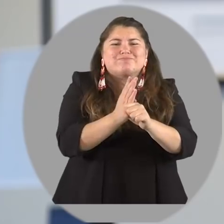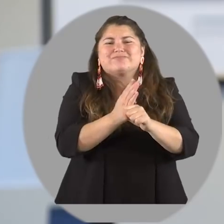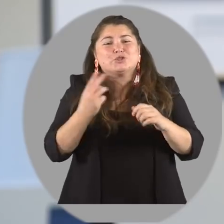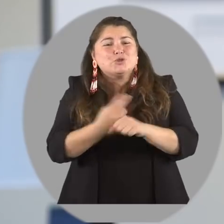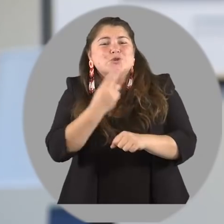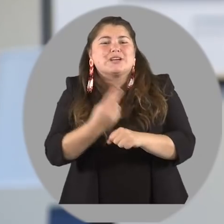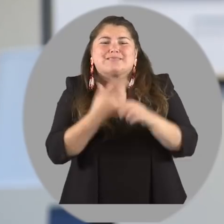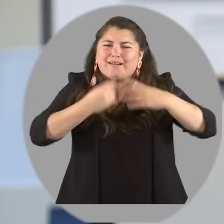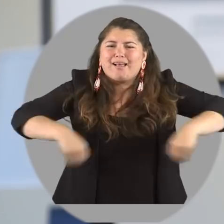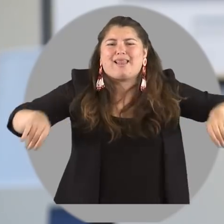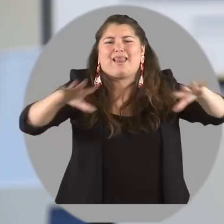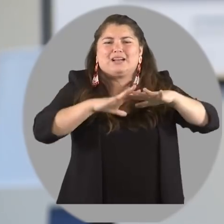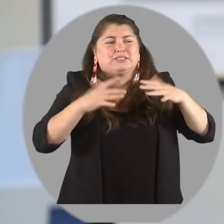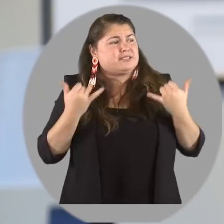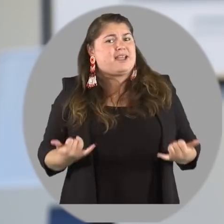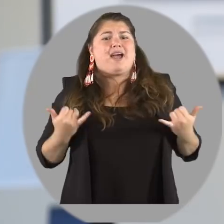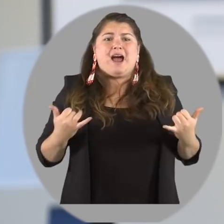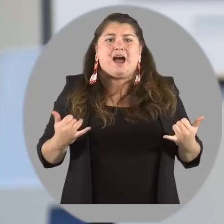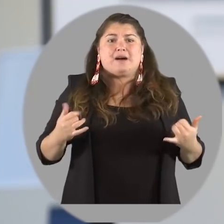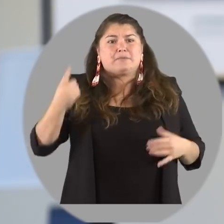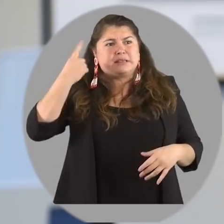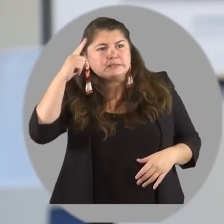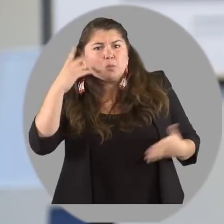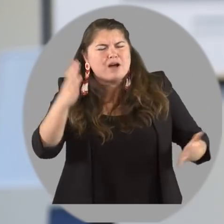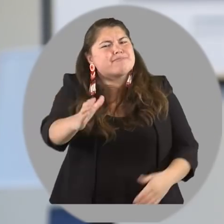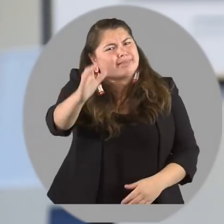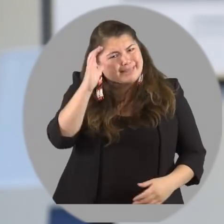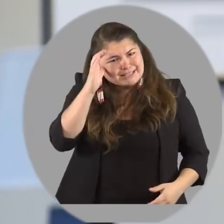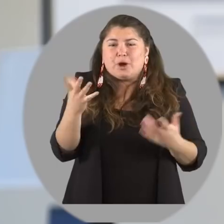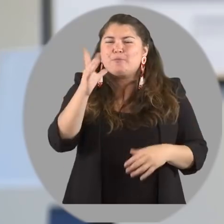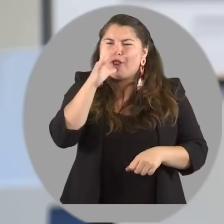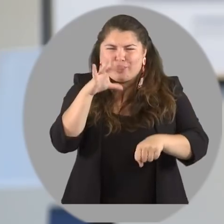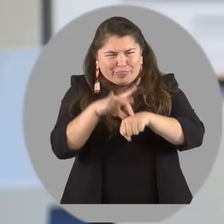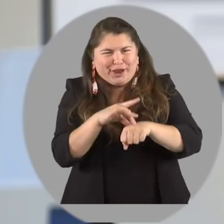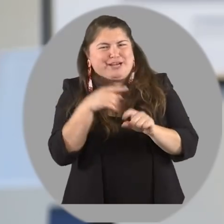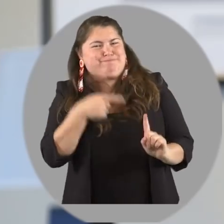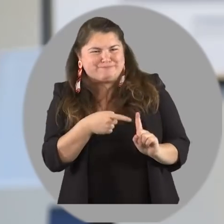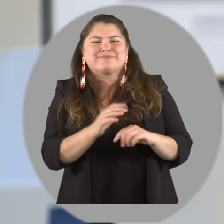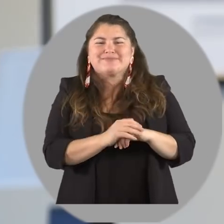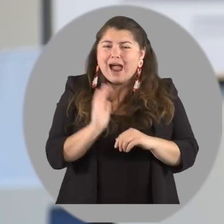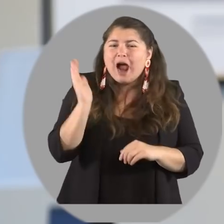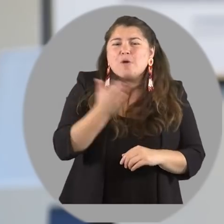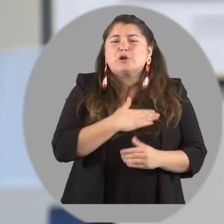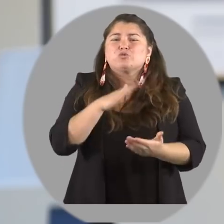and community love. In this acknowledgement, we can commit to